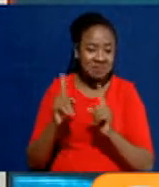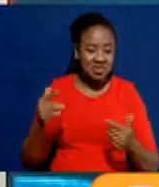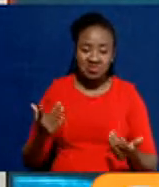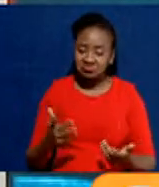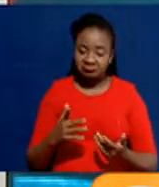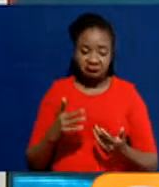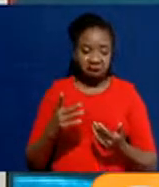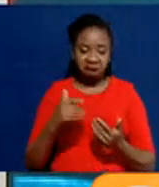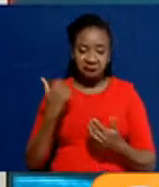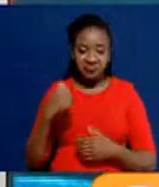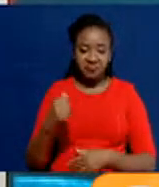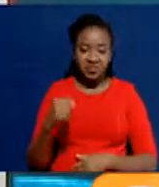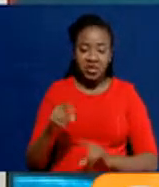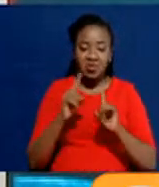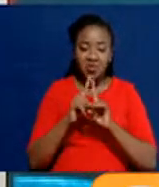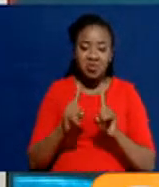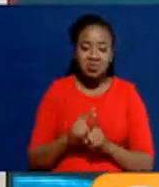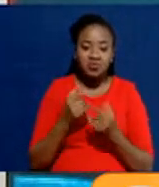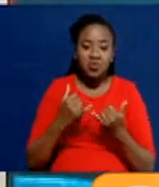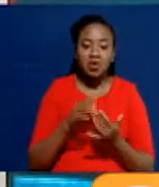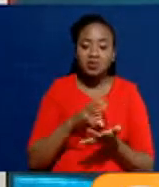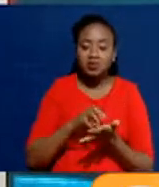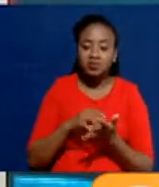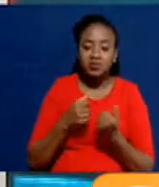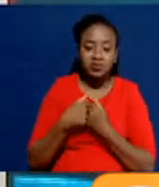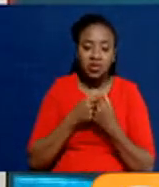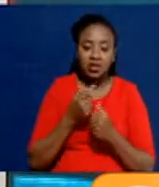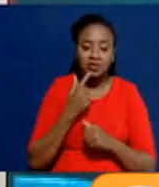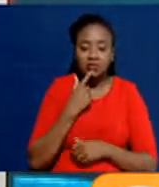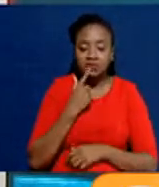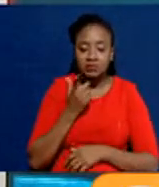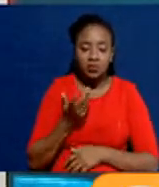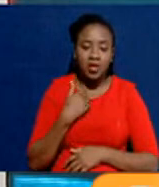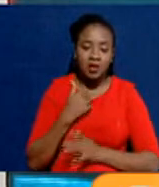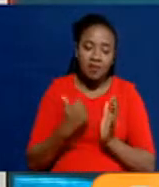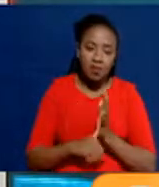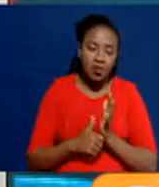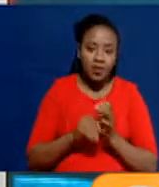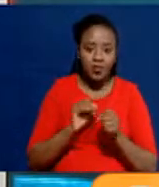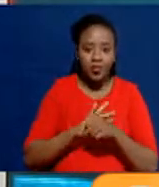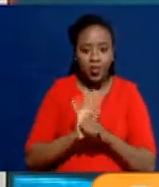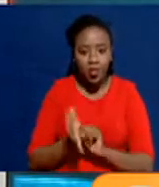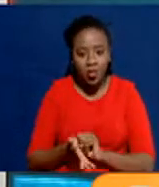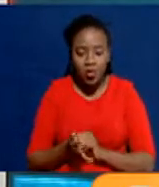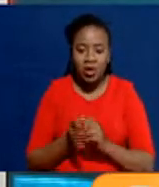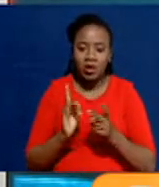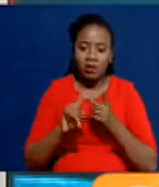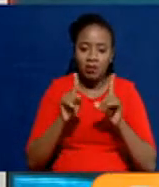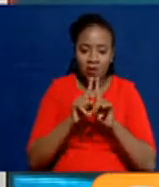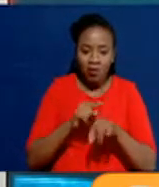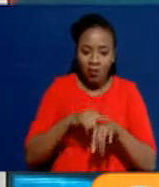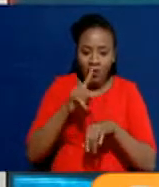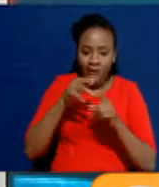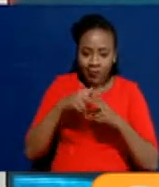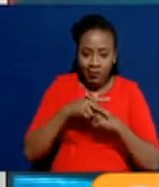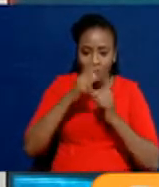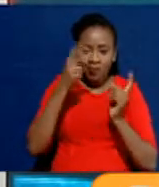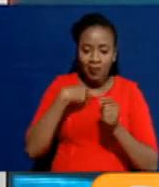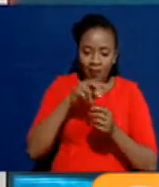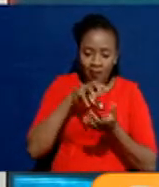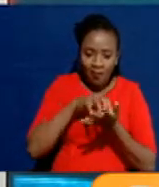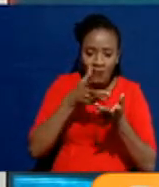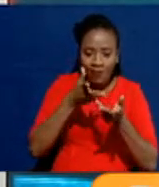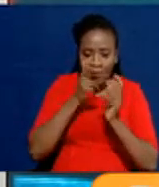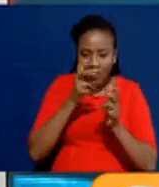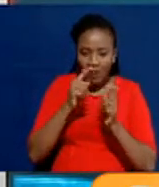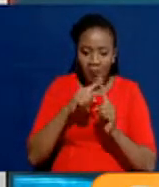because of the situation that the country was in, saying that there is a situation with COVID-19, but also even at the start of the hearing, he did not